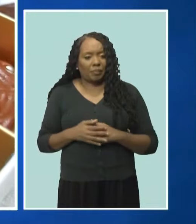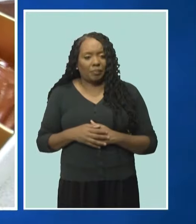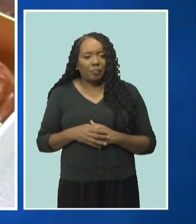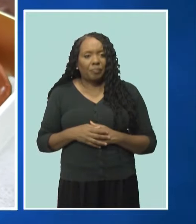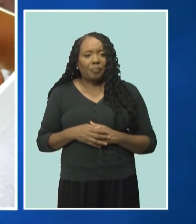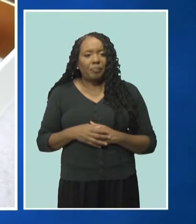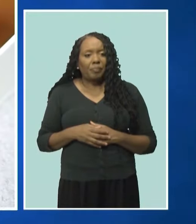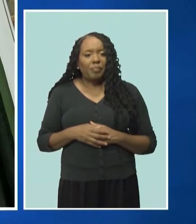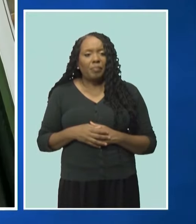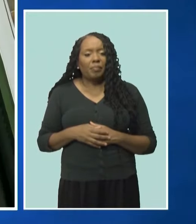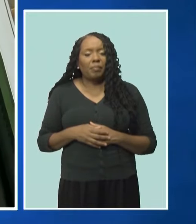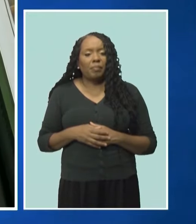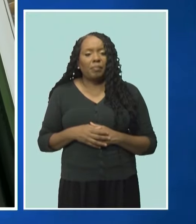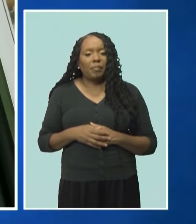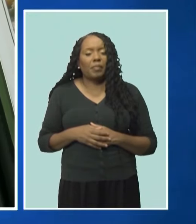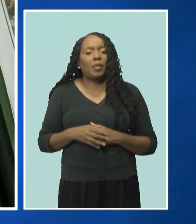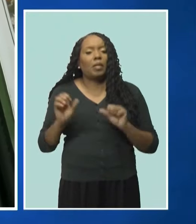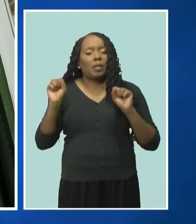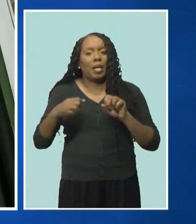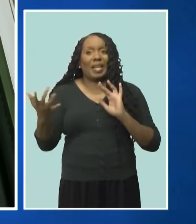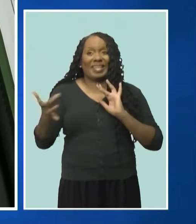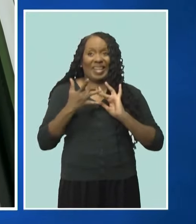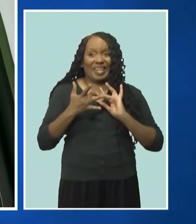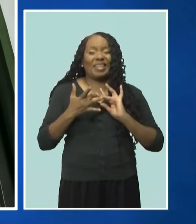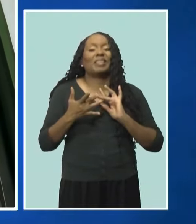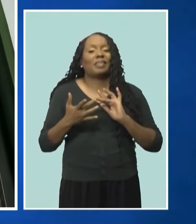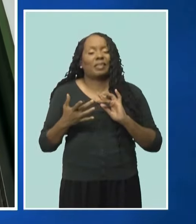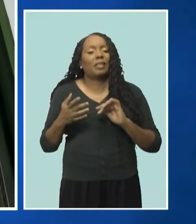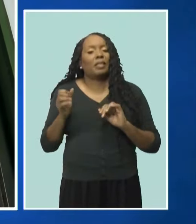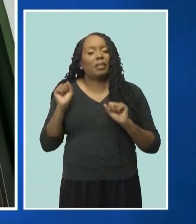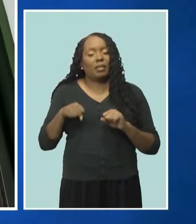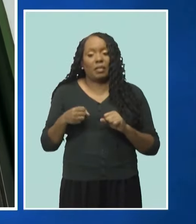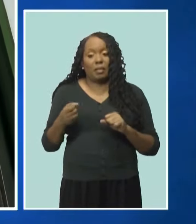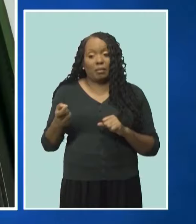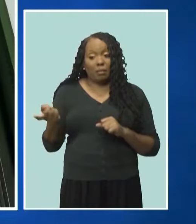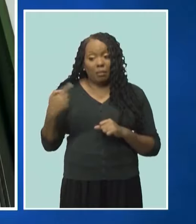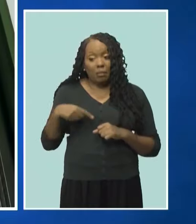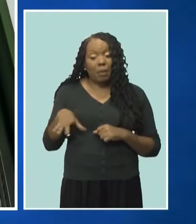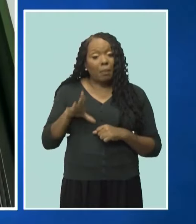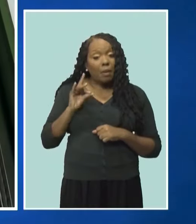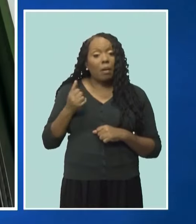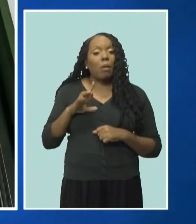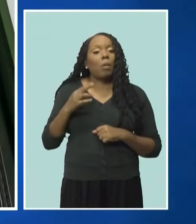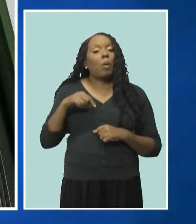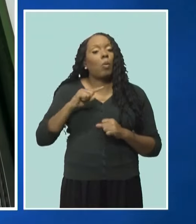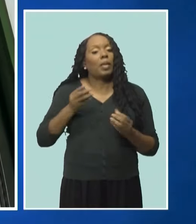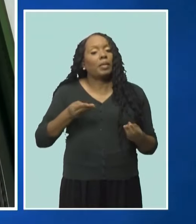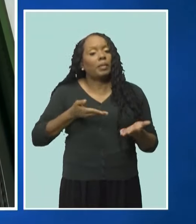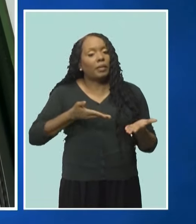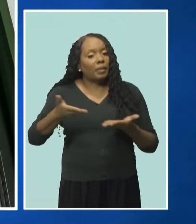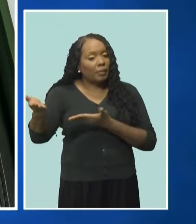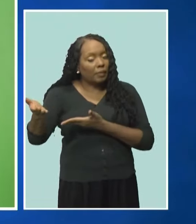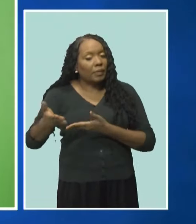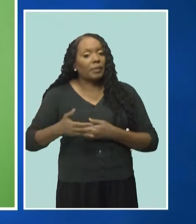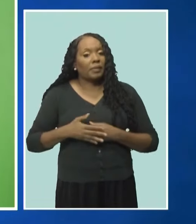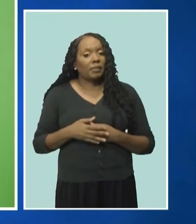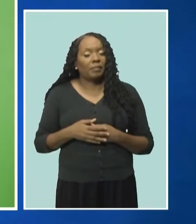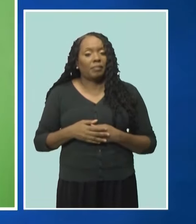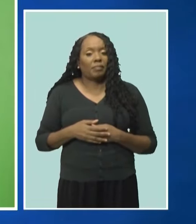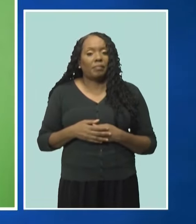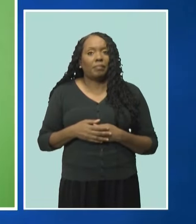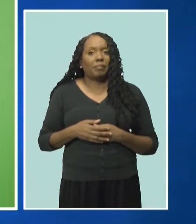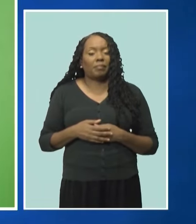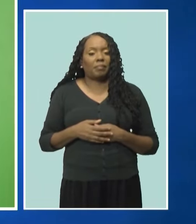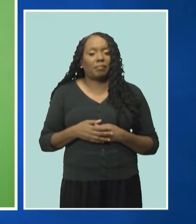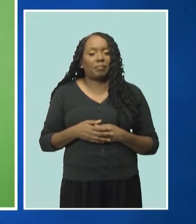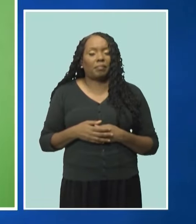you would contact us and then you would either collect or we would deliver. But as I tell you,